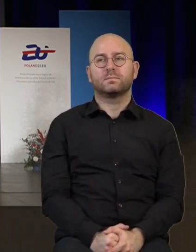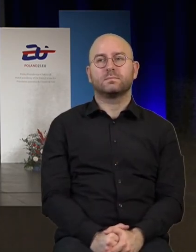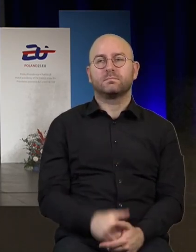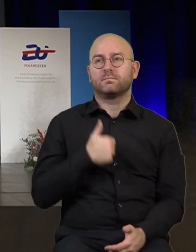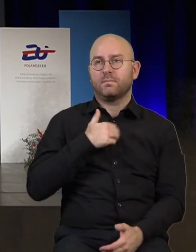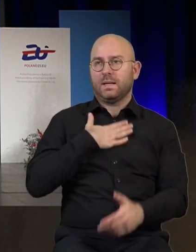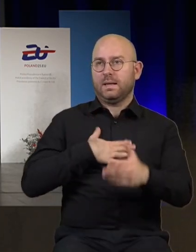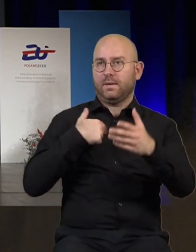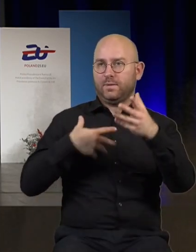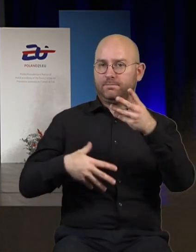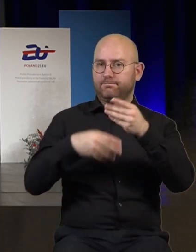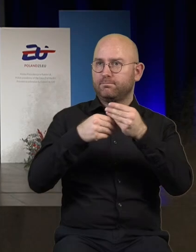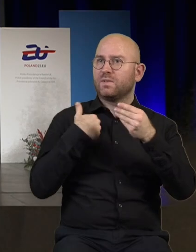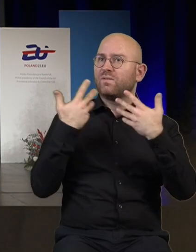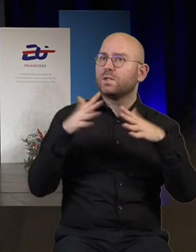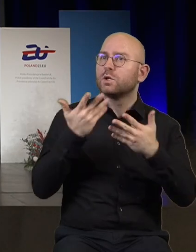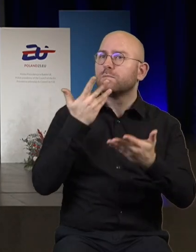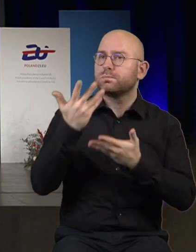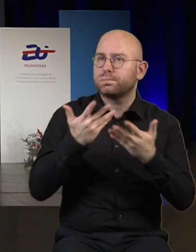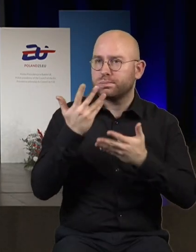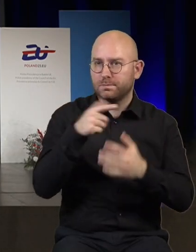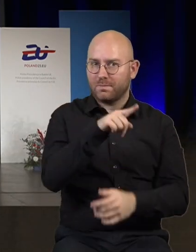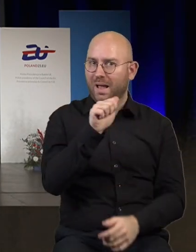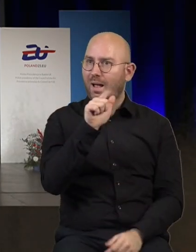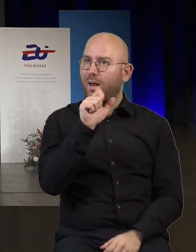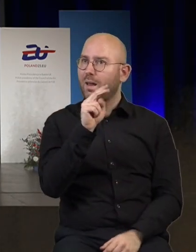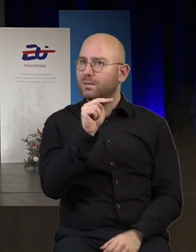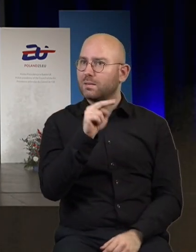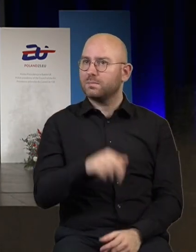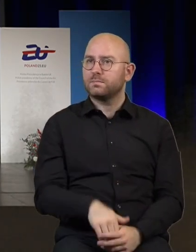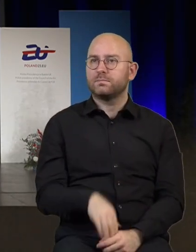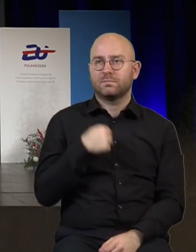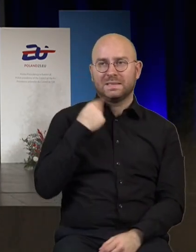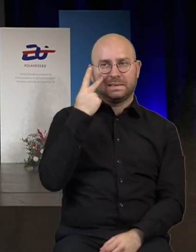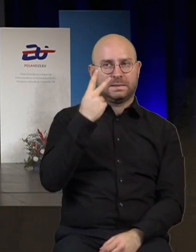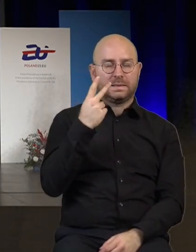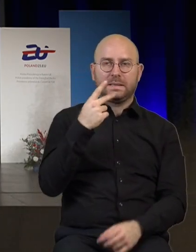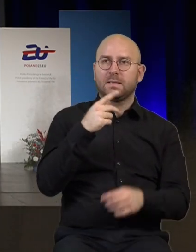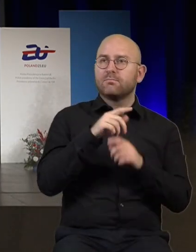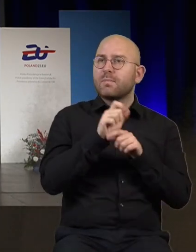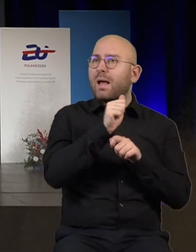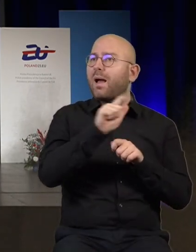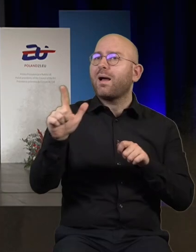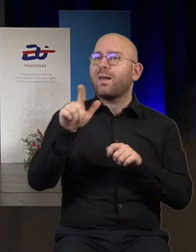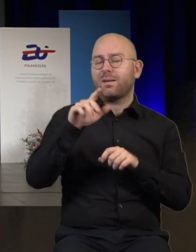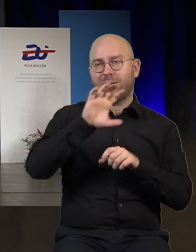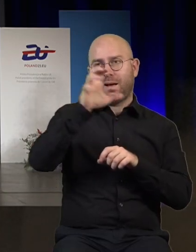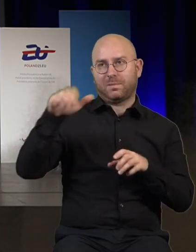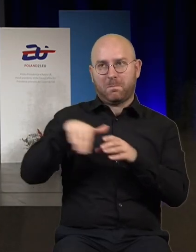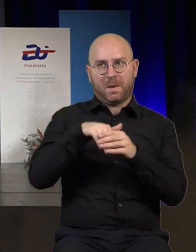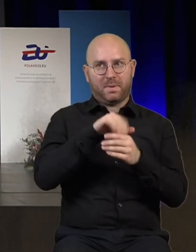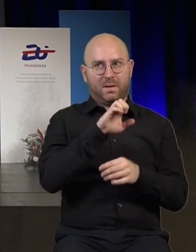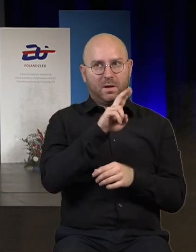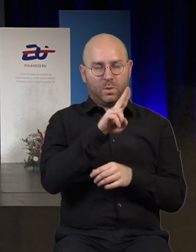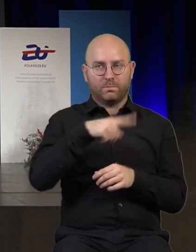member state, as all member states, we have to retrofit existing transportation infrastructure and also other